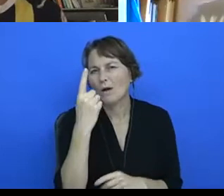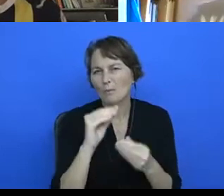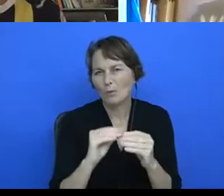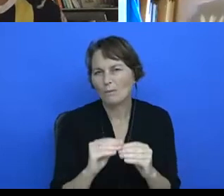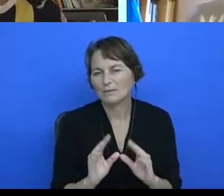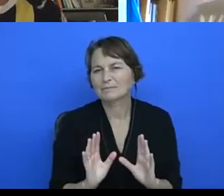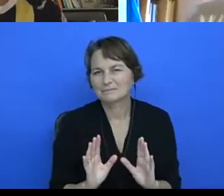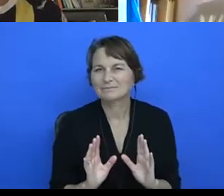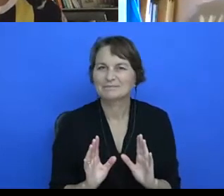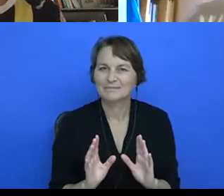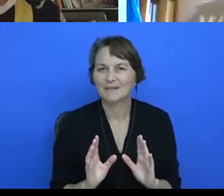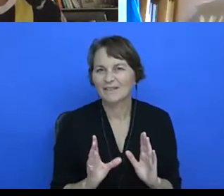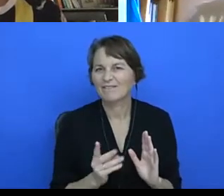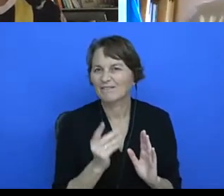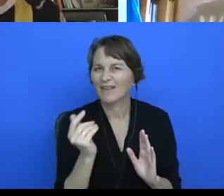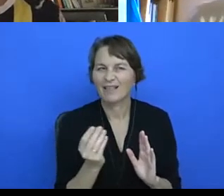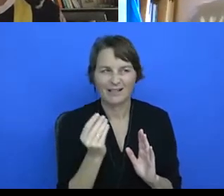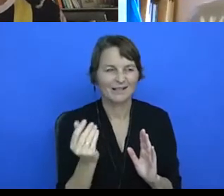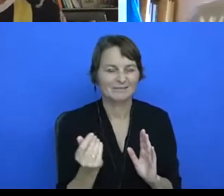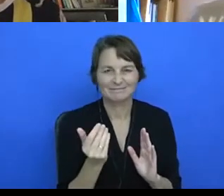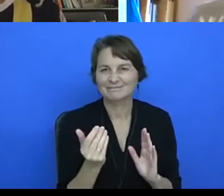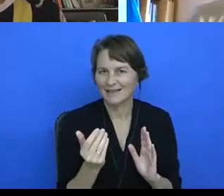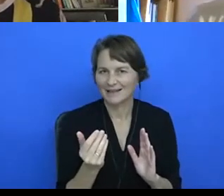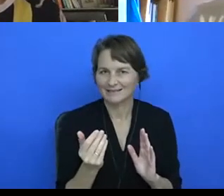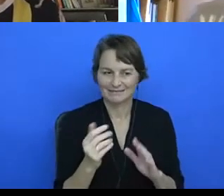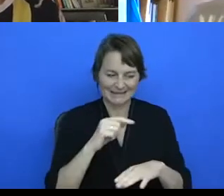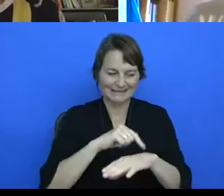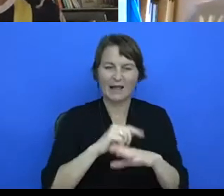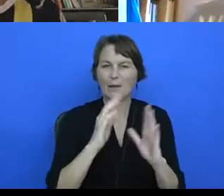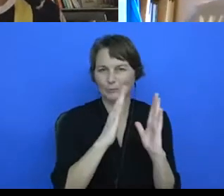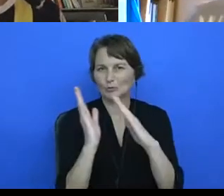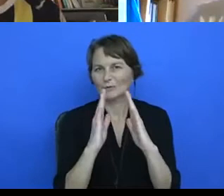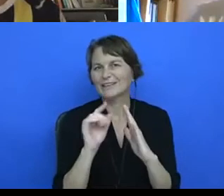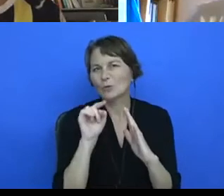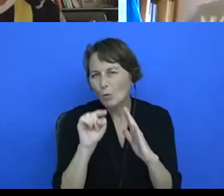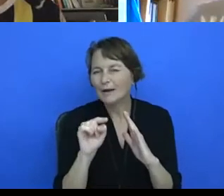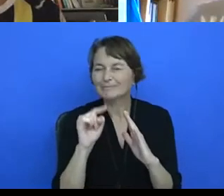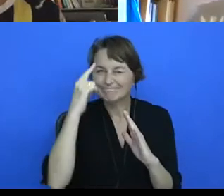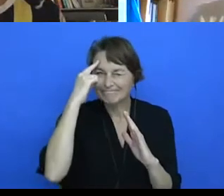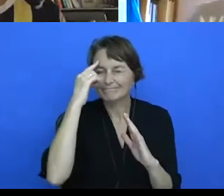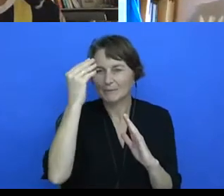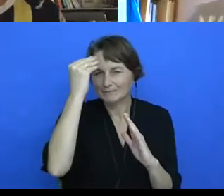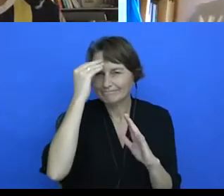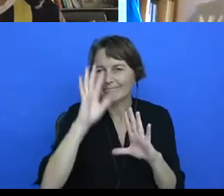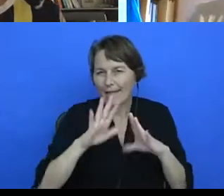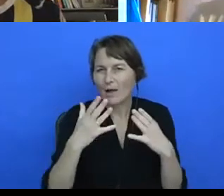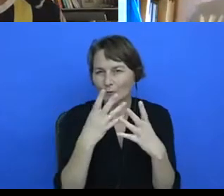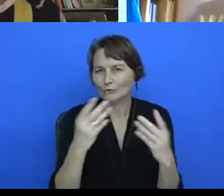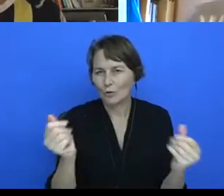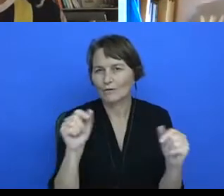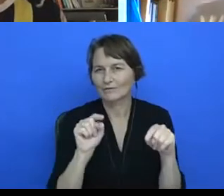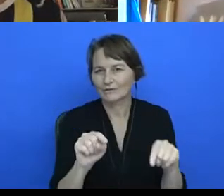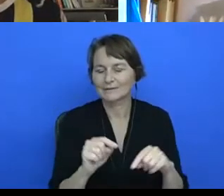organizing online events, the time zones. But yeah. Did comment from